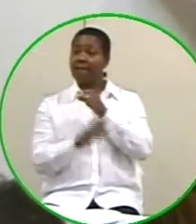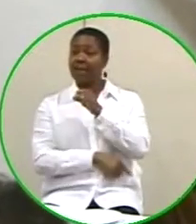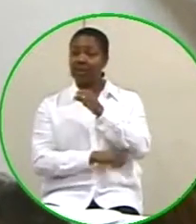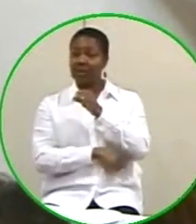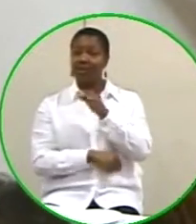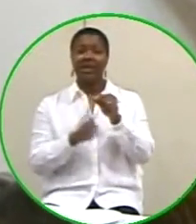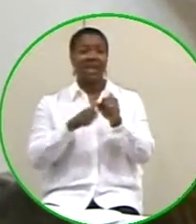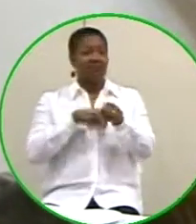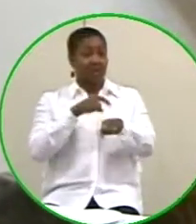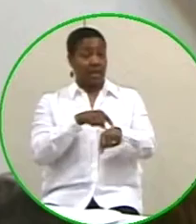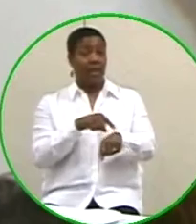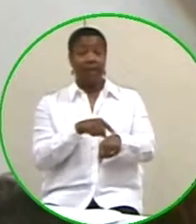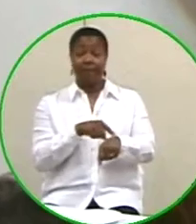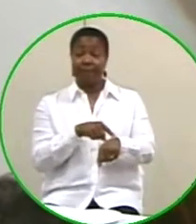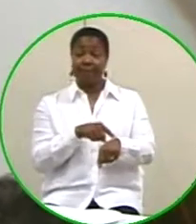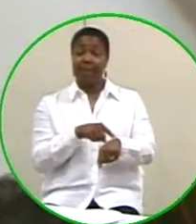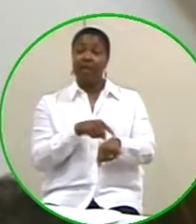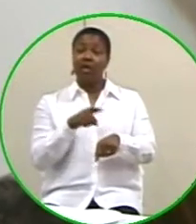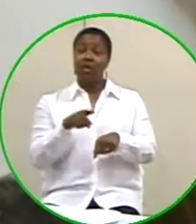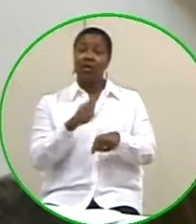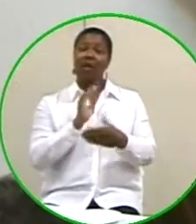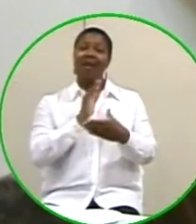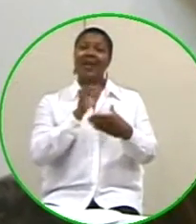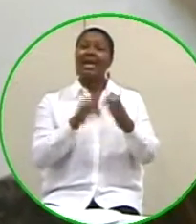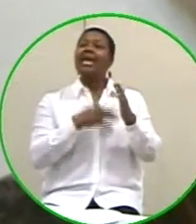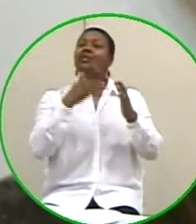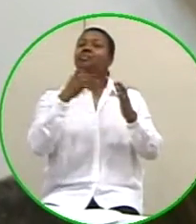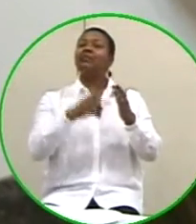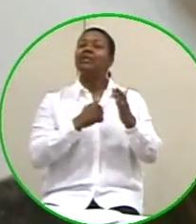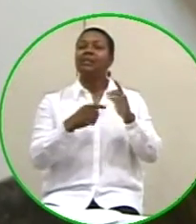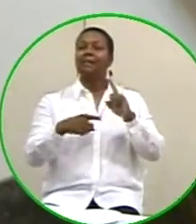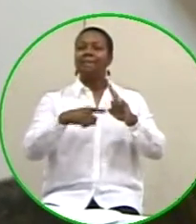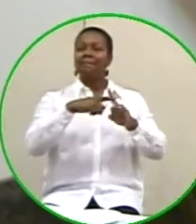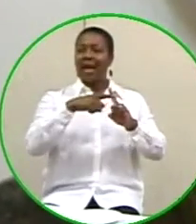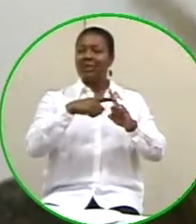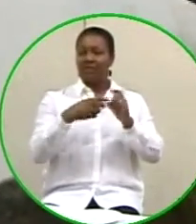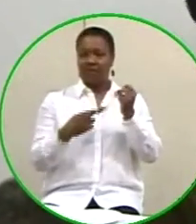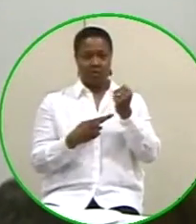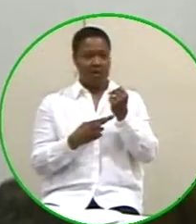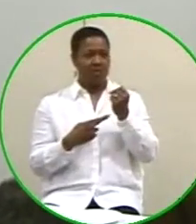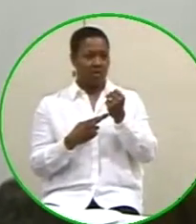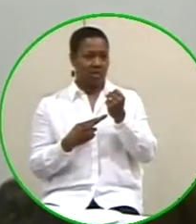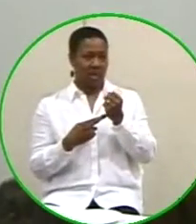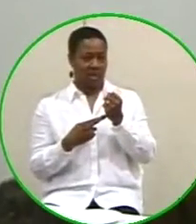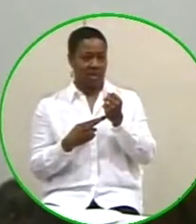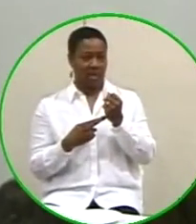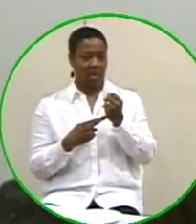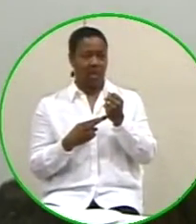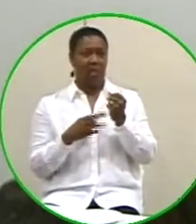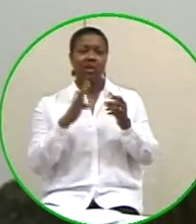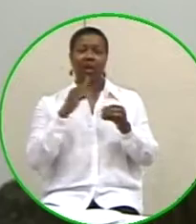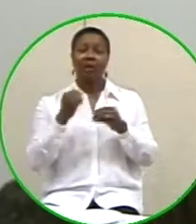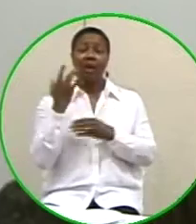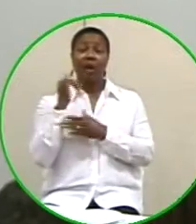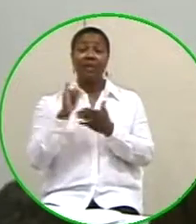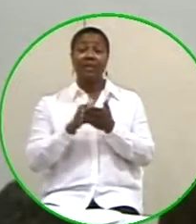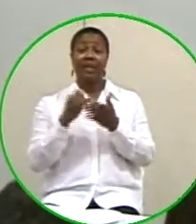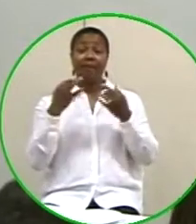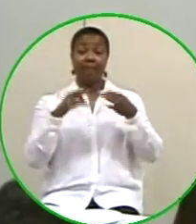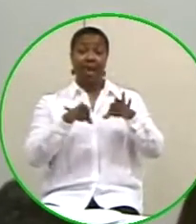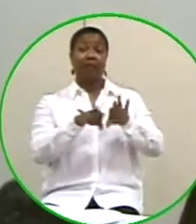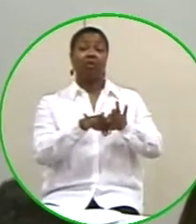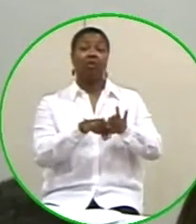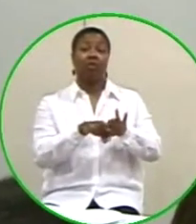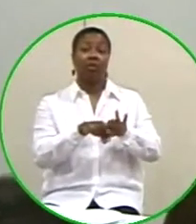every single time, you are intermittently positively reinforcing it. When we talk about why does it